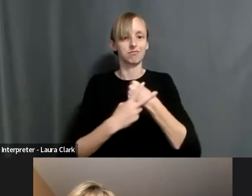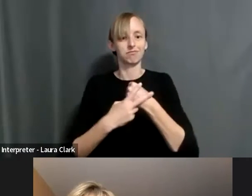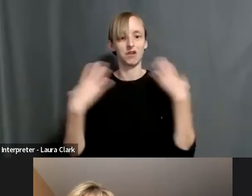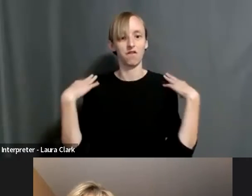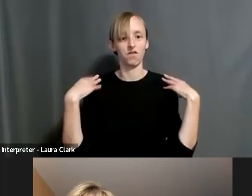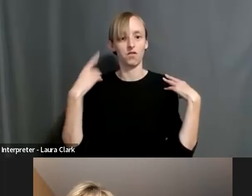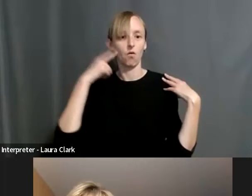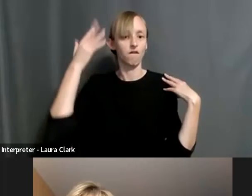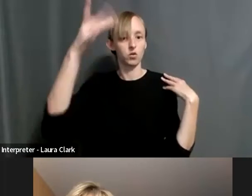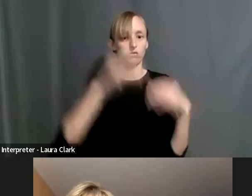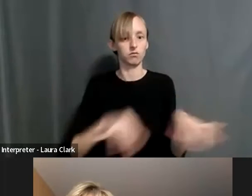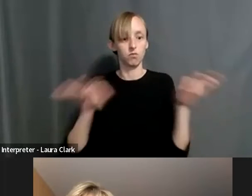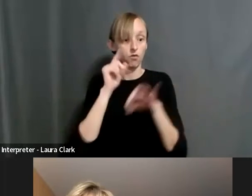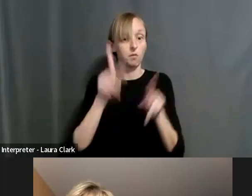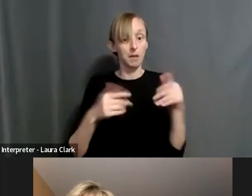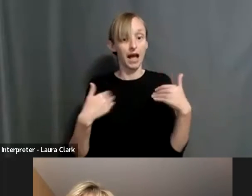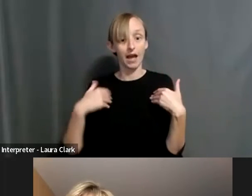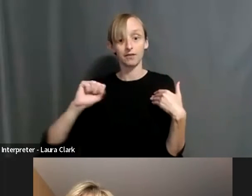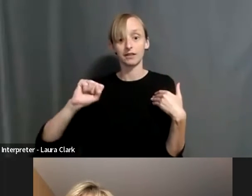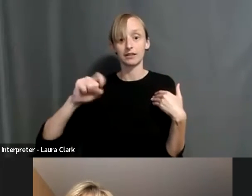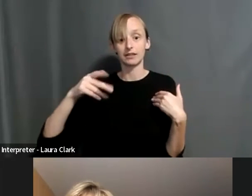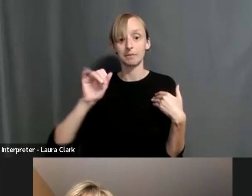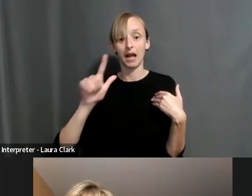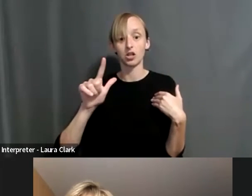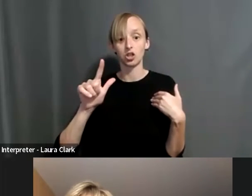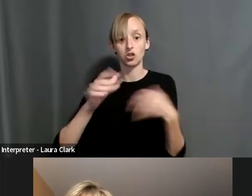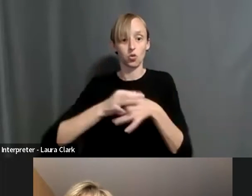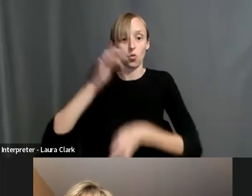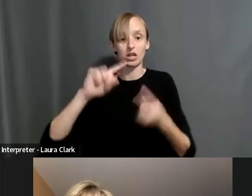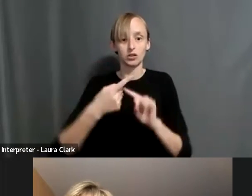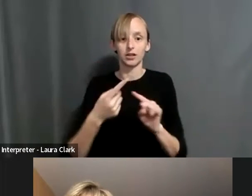future is a big deal in spinal cord injury, because they weren't necessarily meant to propel you